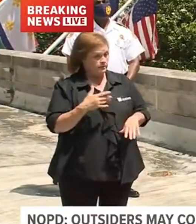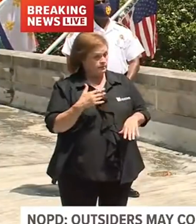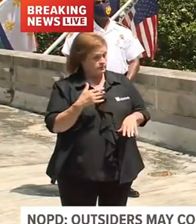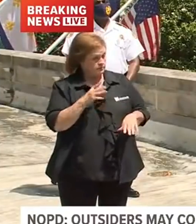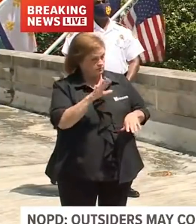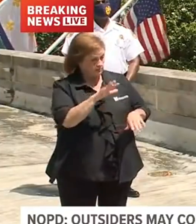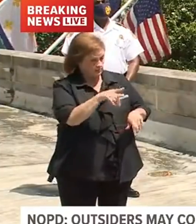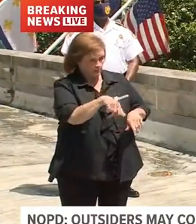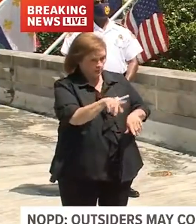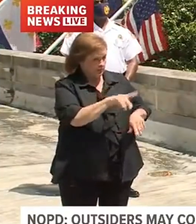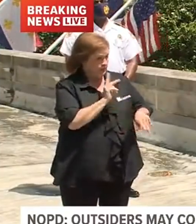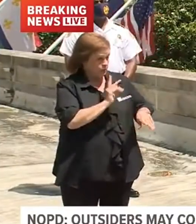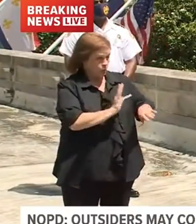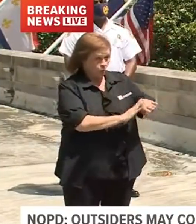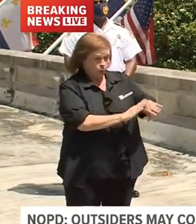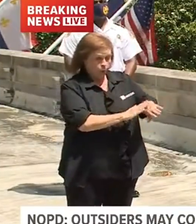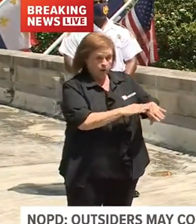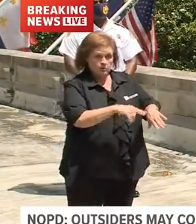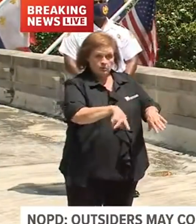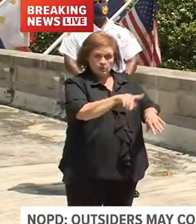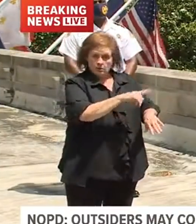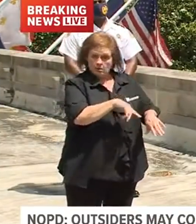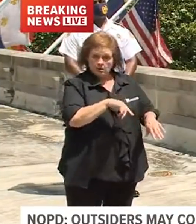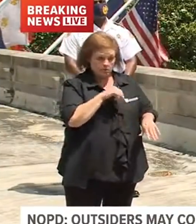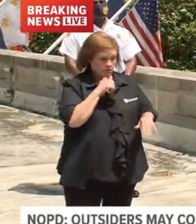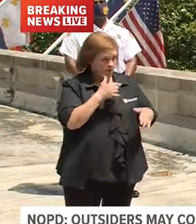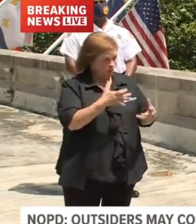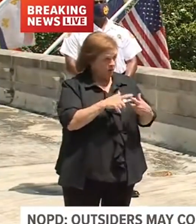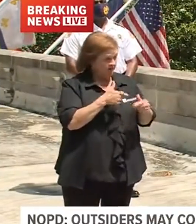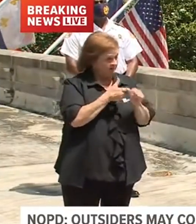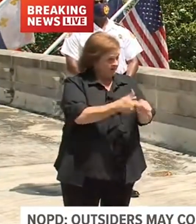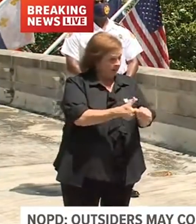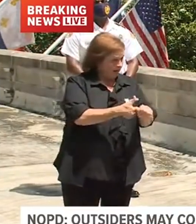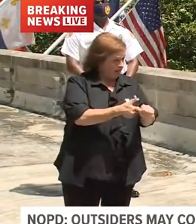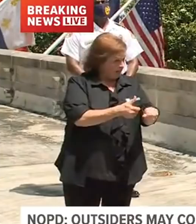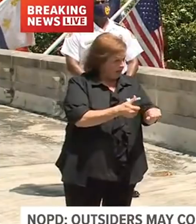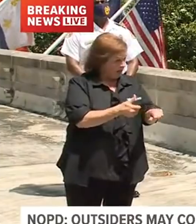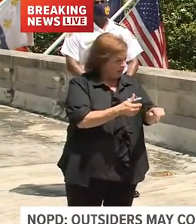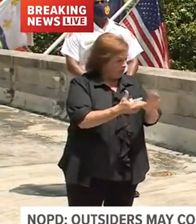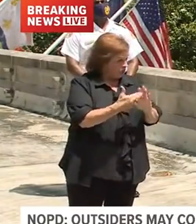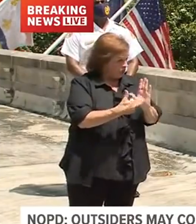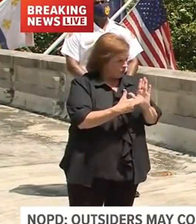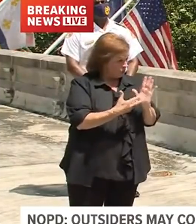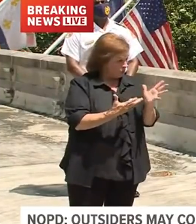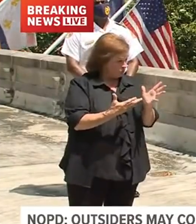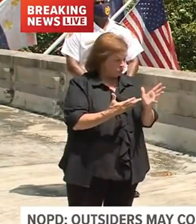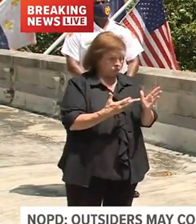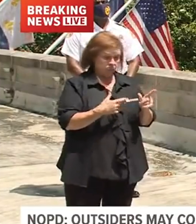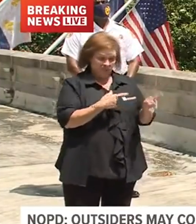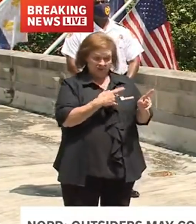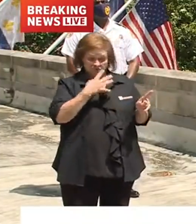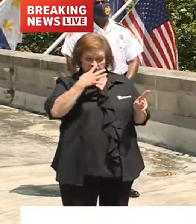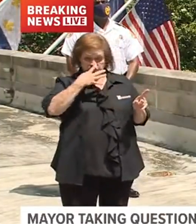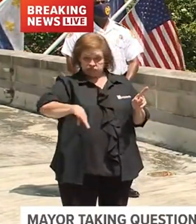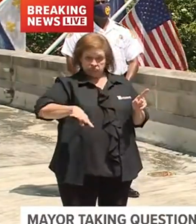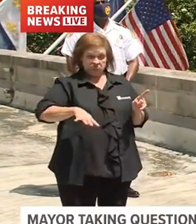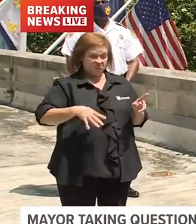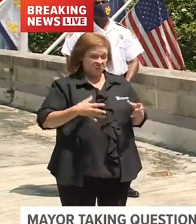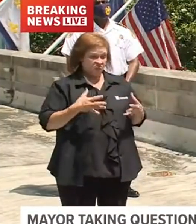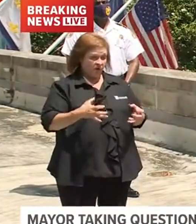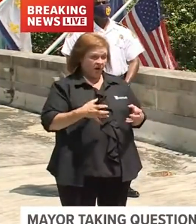warnings are given, but yet are not followed. And when there is a deliberate choice to